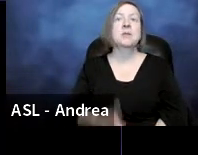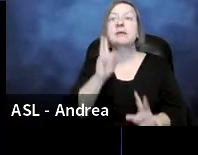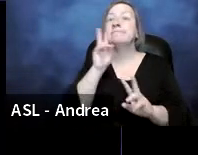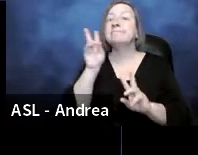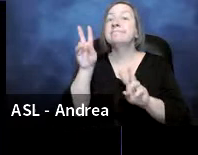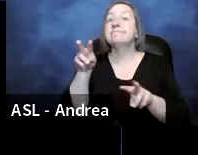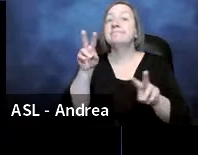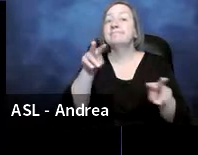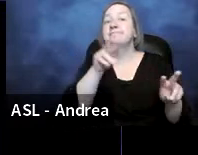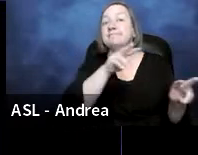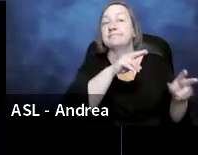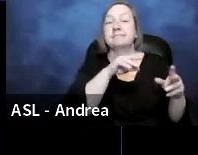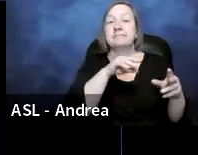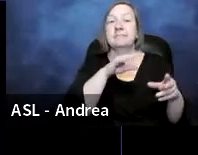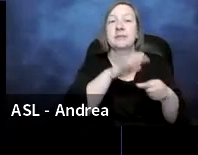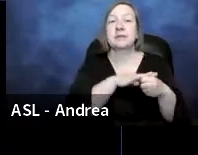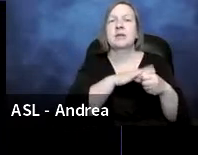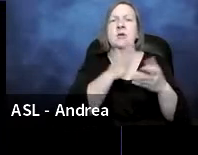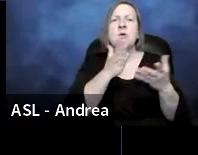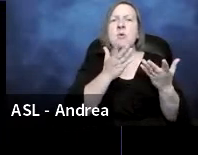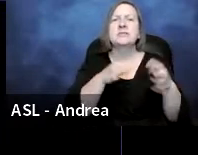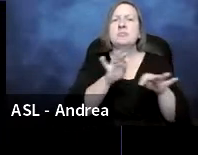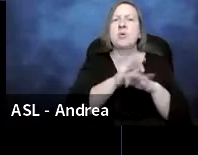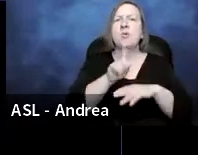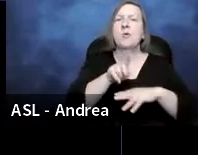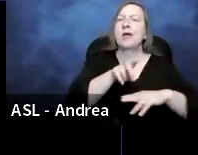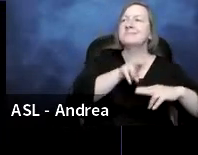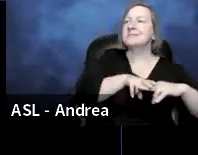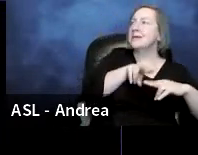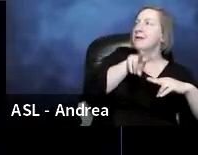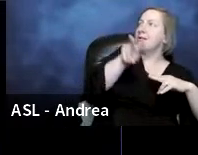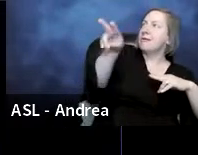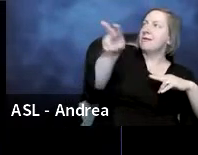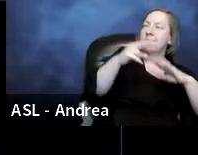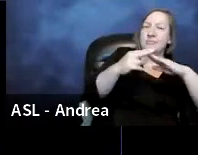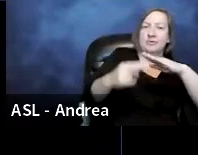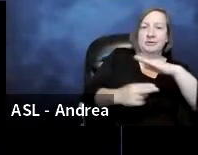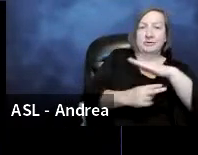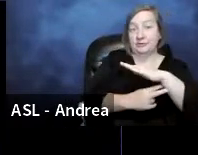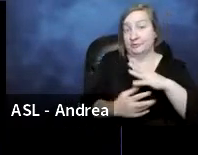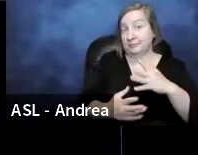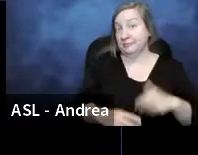Sightseeing in the area, what might be important when sitting with a view of the bridge?